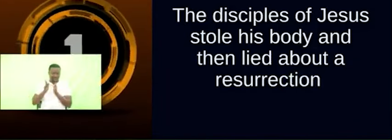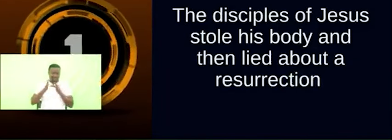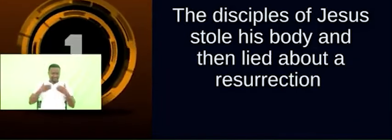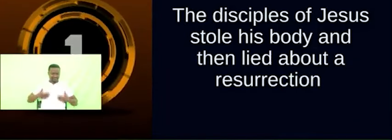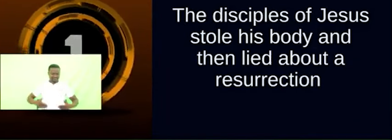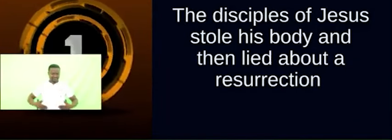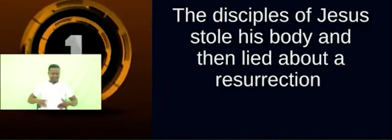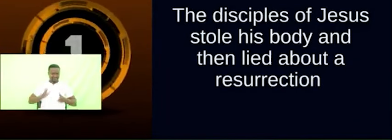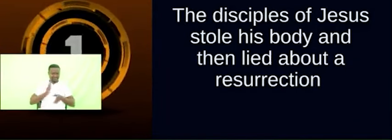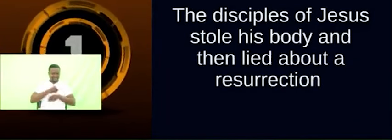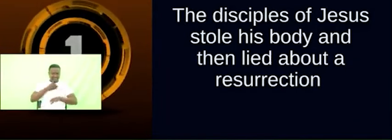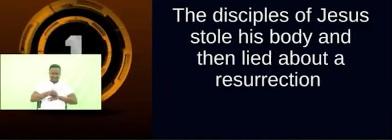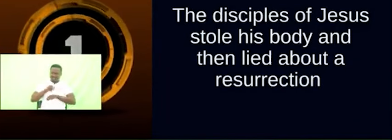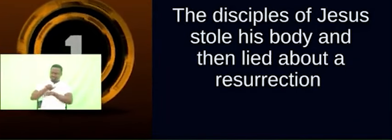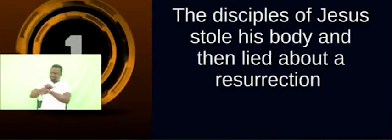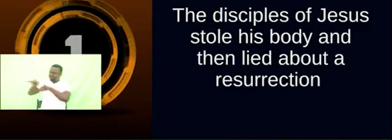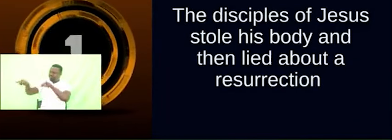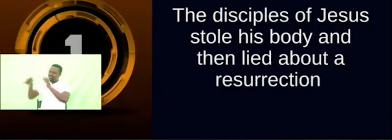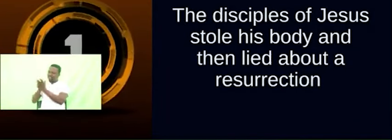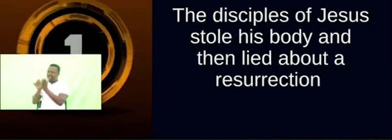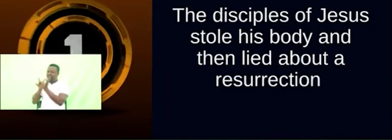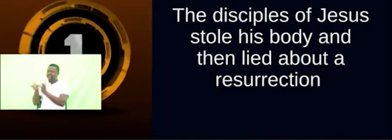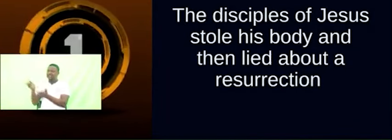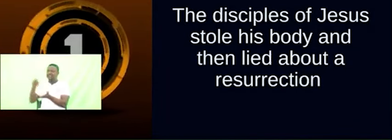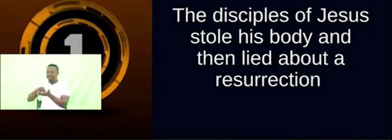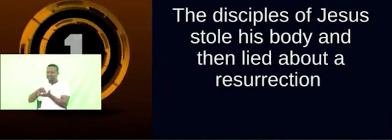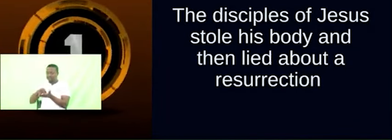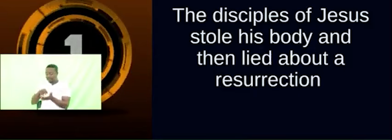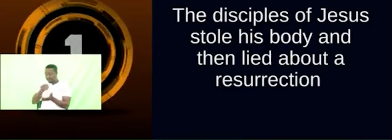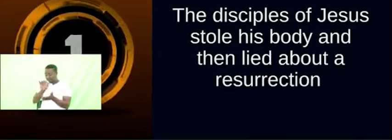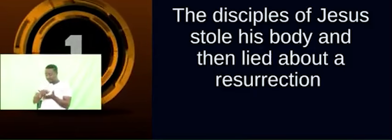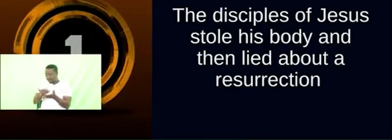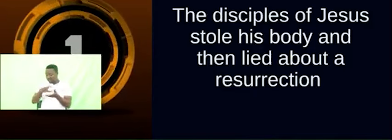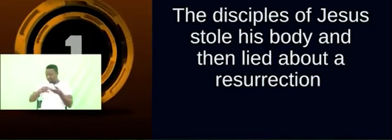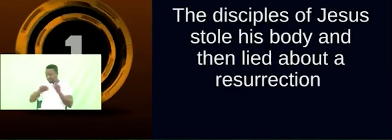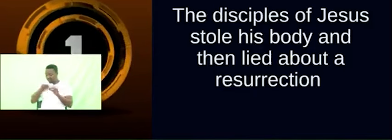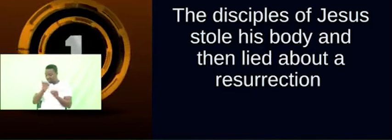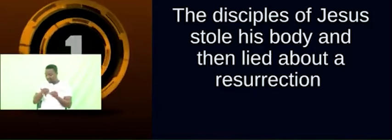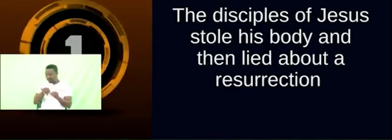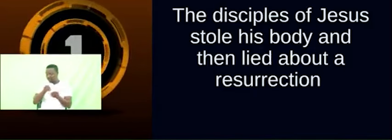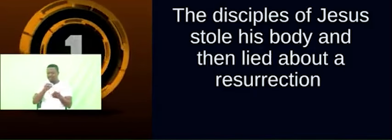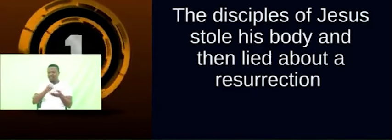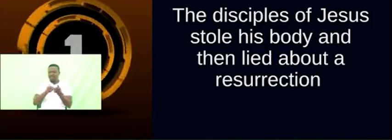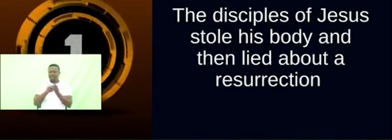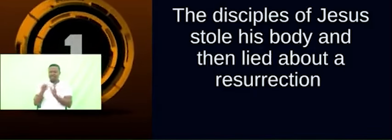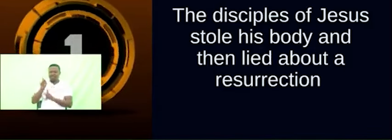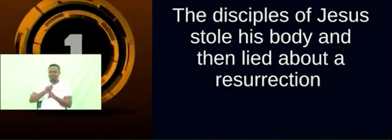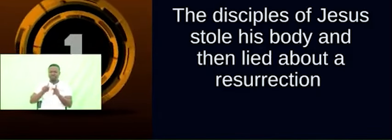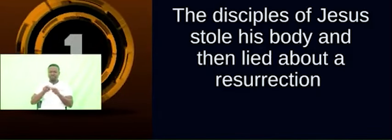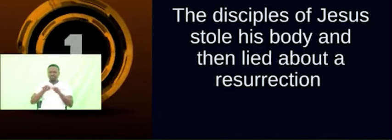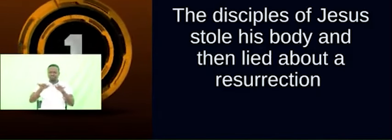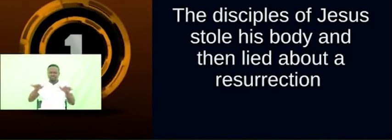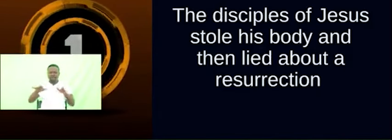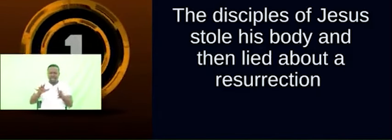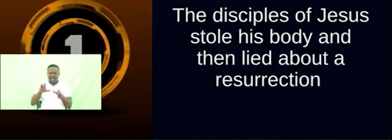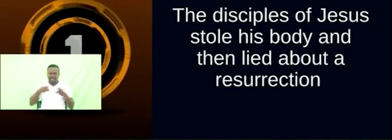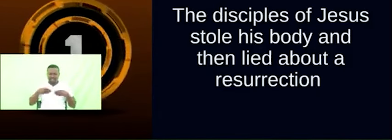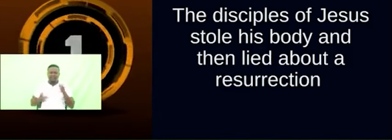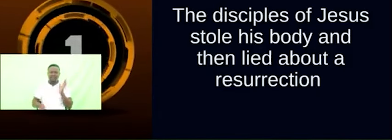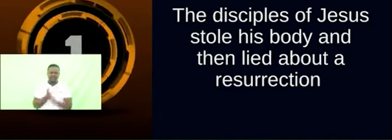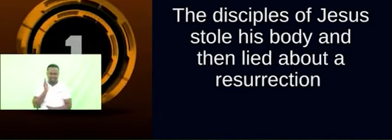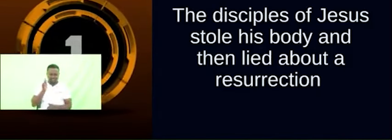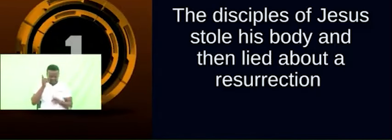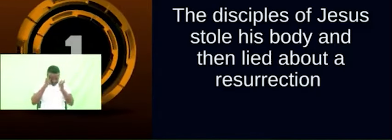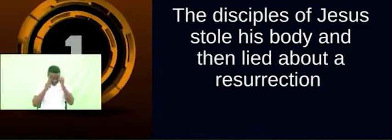and lied about his resurrection. See, this one really gained currency because tomb robbery